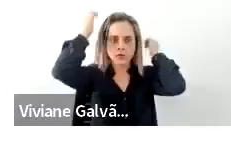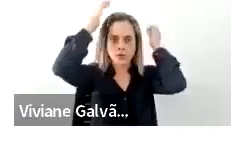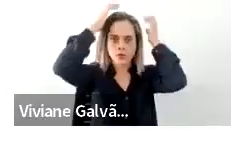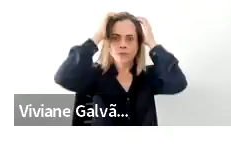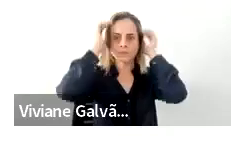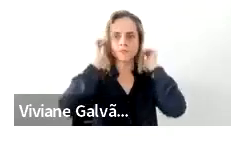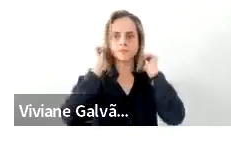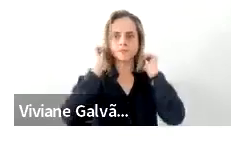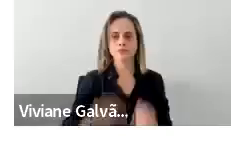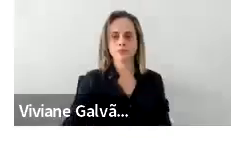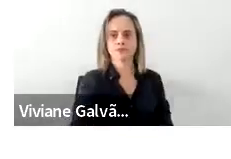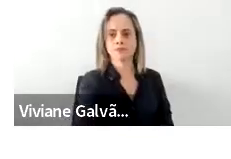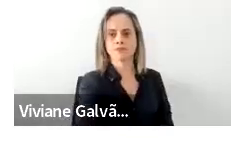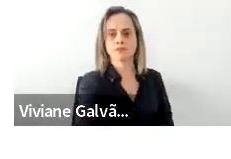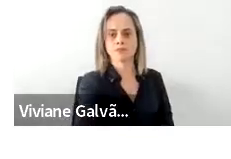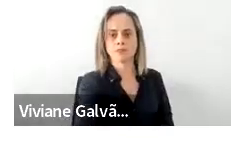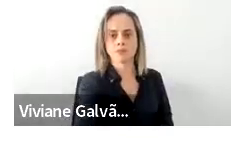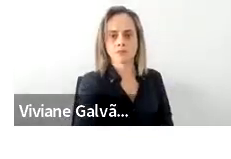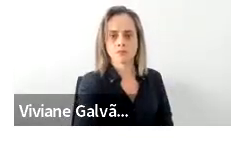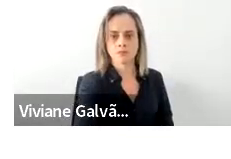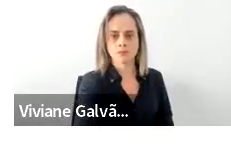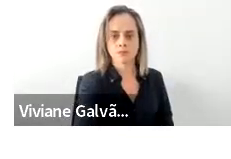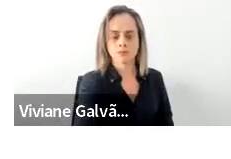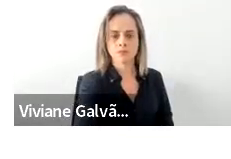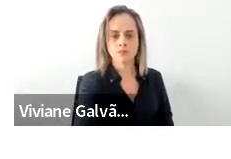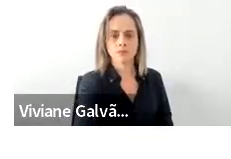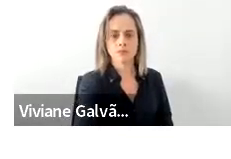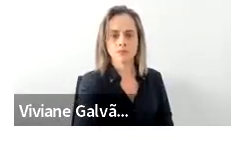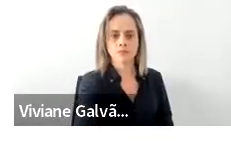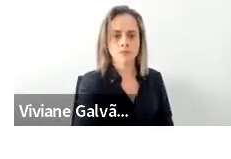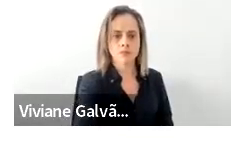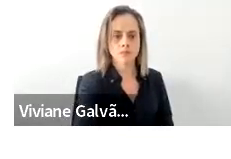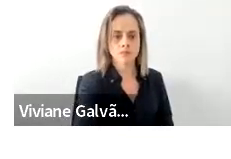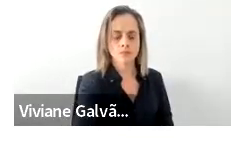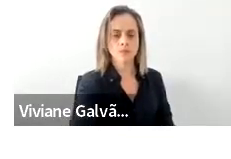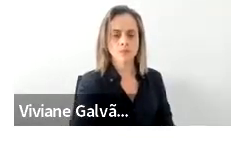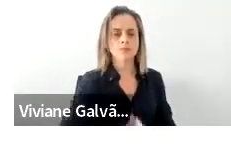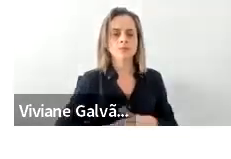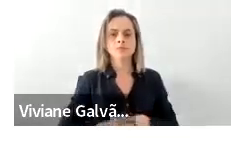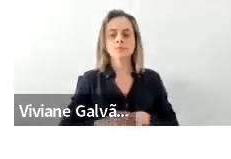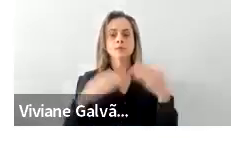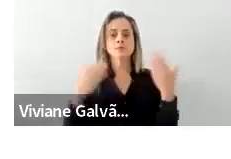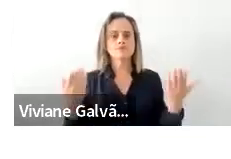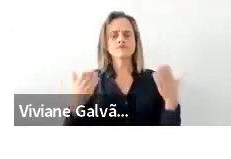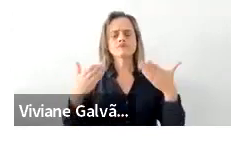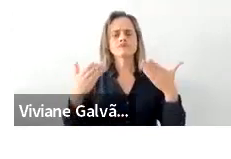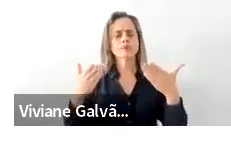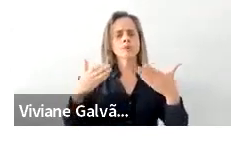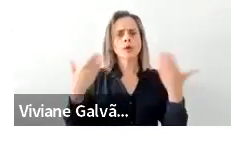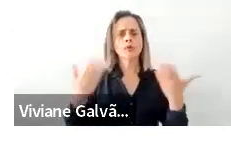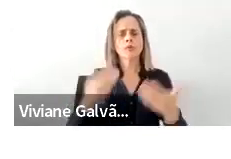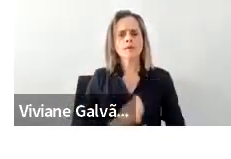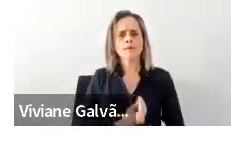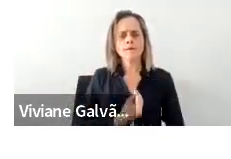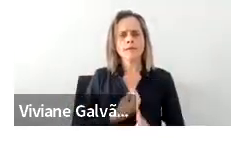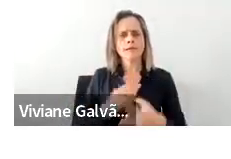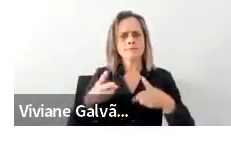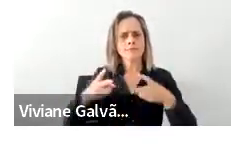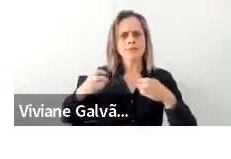possibly continuities of life of tens of thousands of years or more in particular places in the